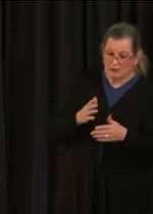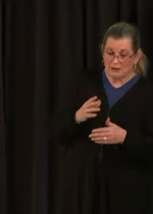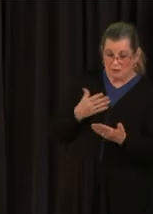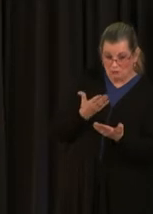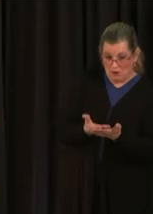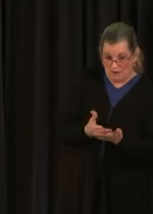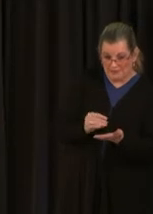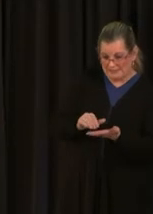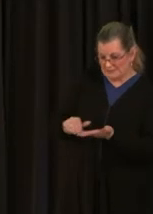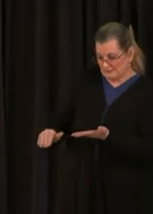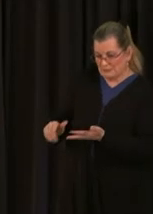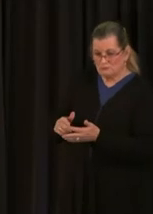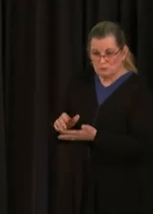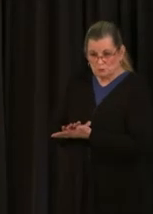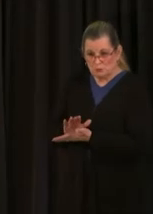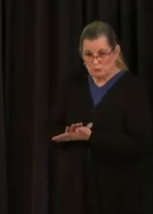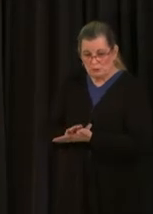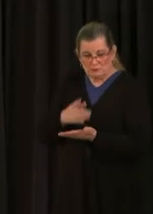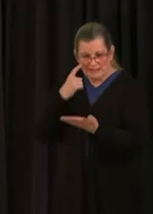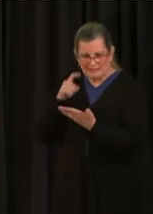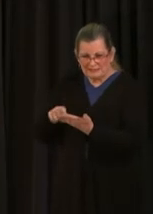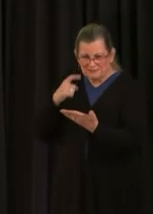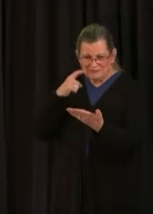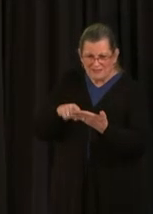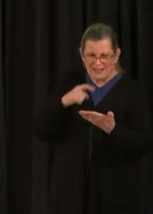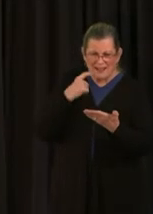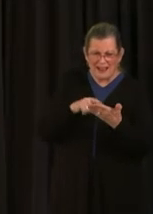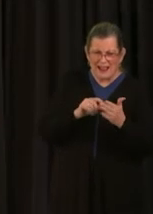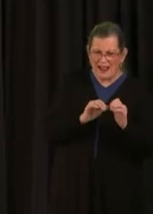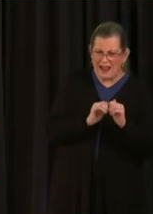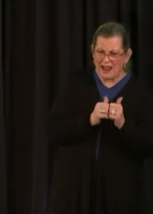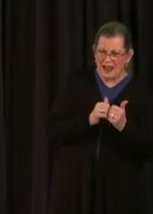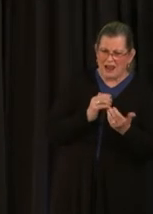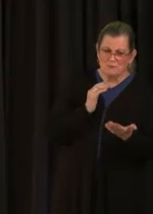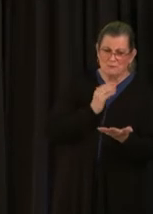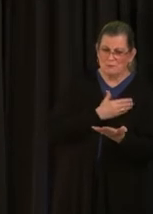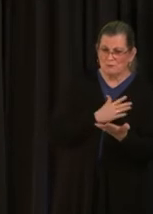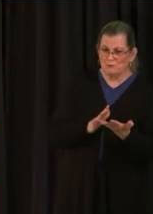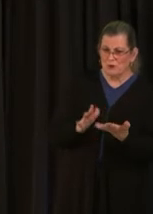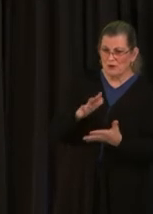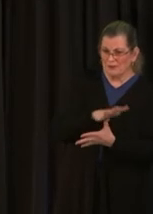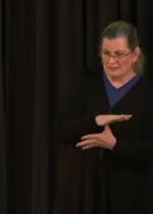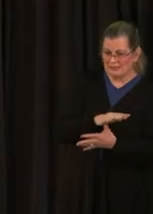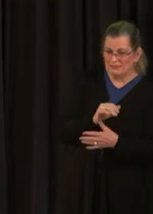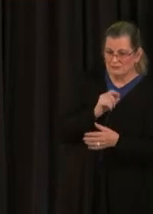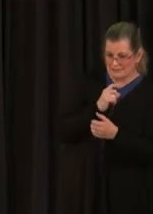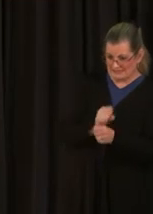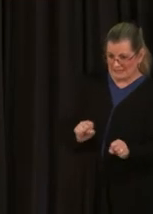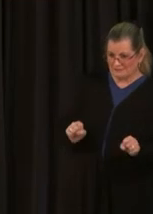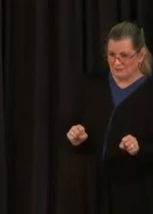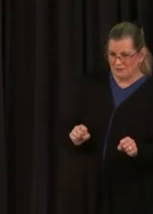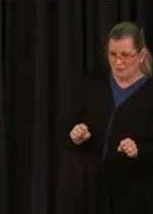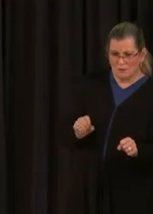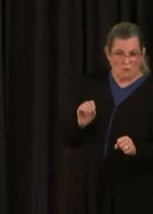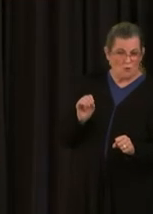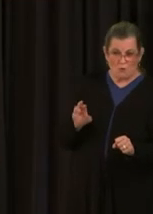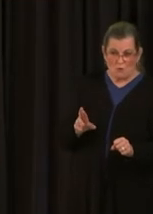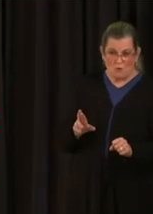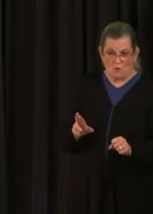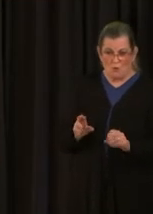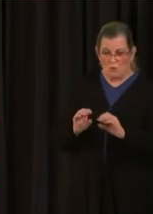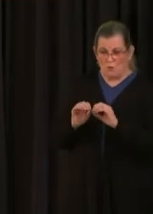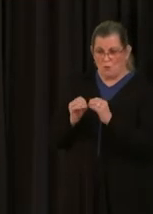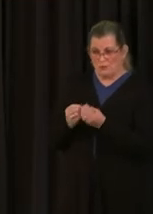how we transport our children safely to and from school, please visit the website, Office of State Superintendent